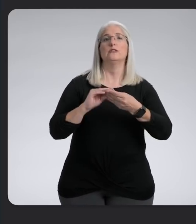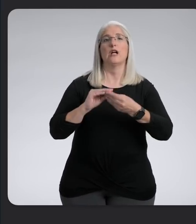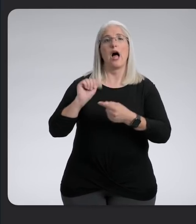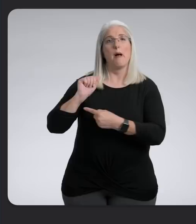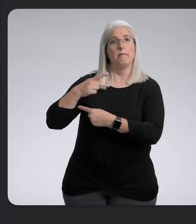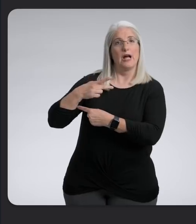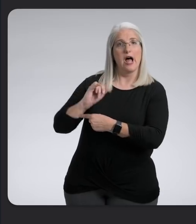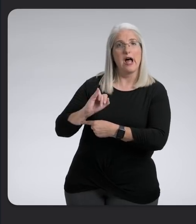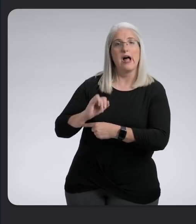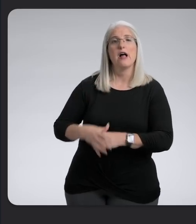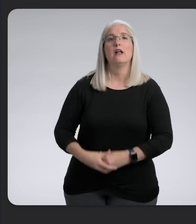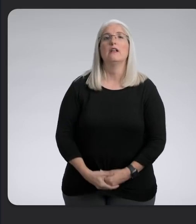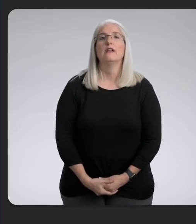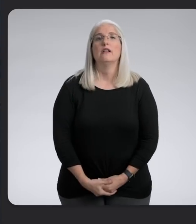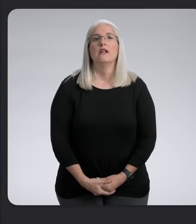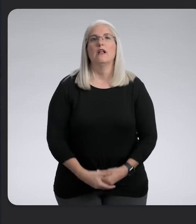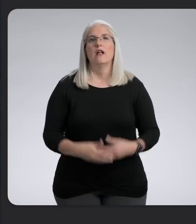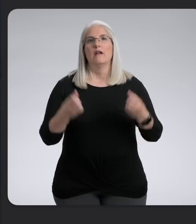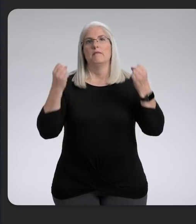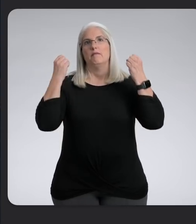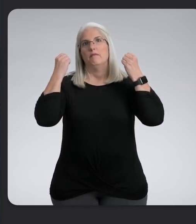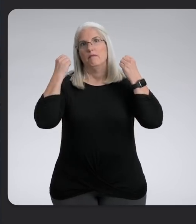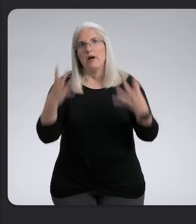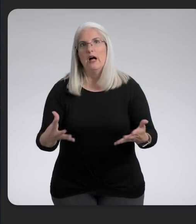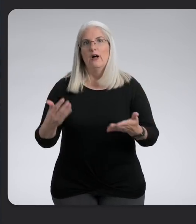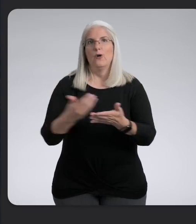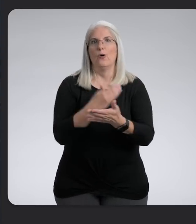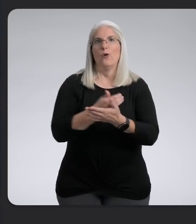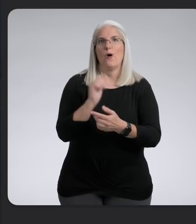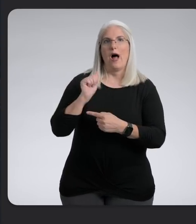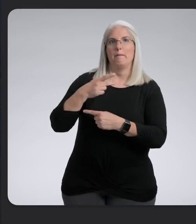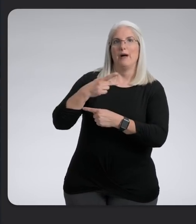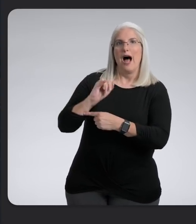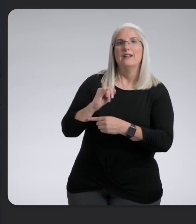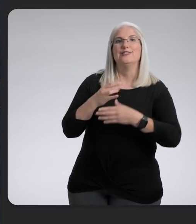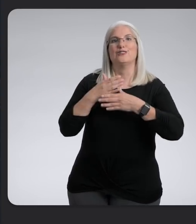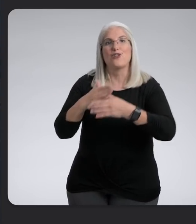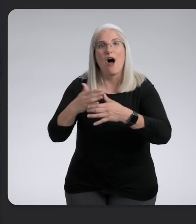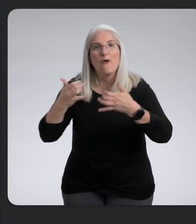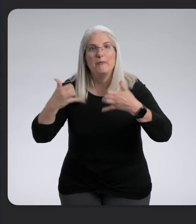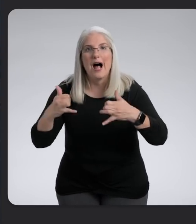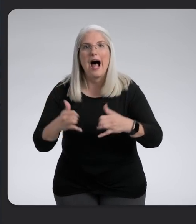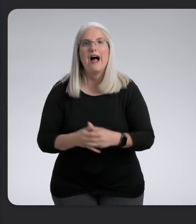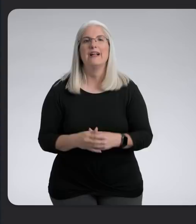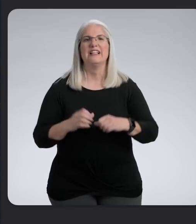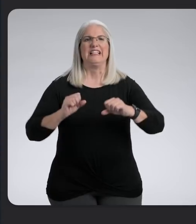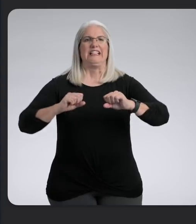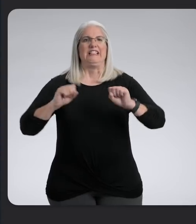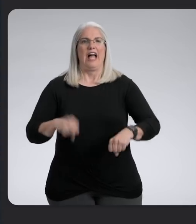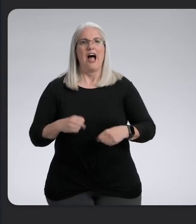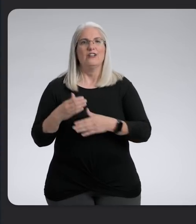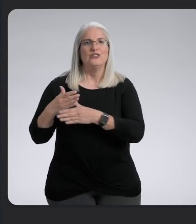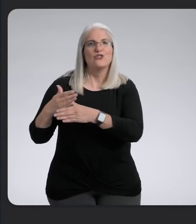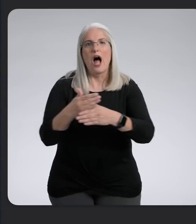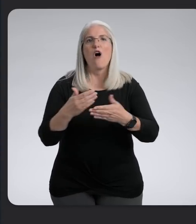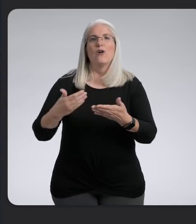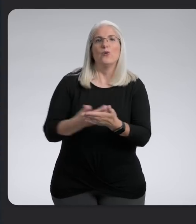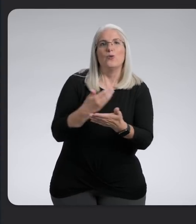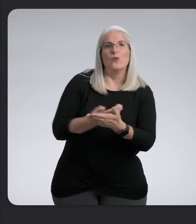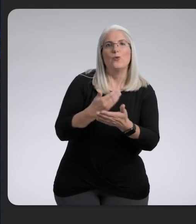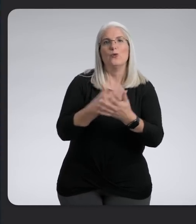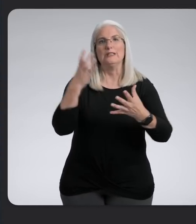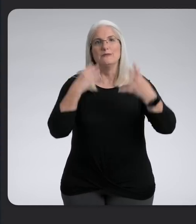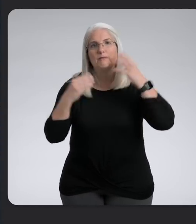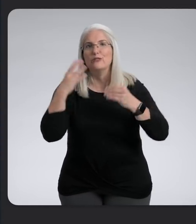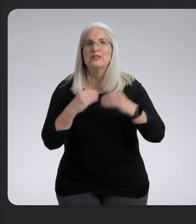a lot of new APIs this year, like the ones for SharePlay that make it possible to build new shared experiences for iPhone, iPad, Mac, and